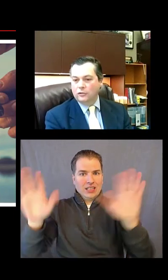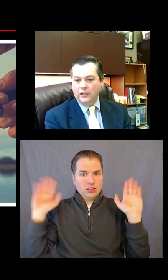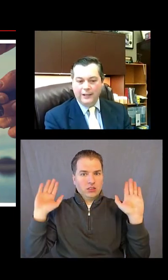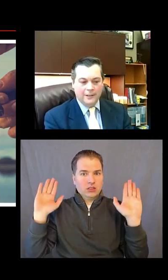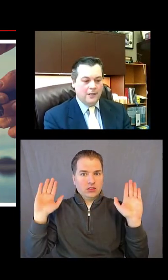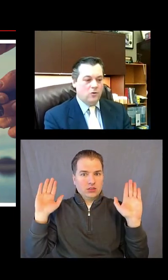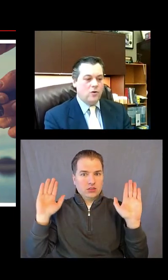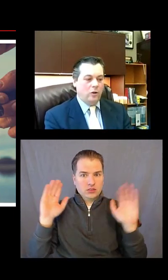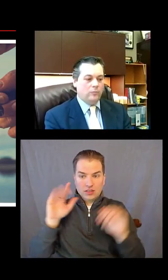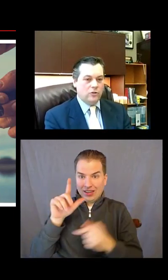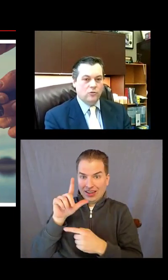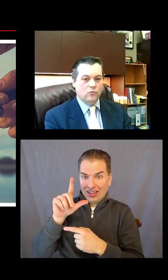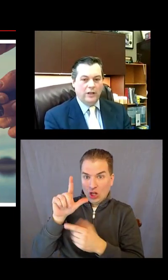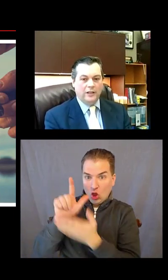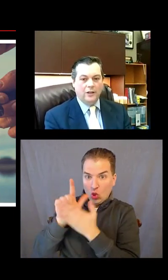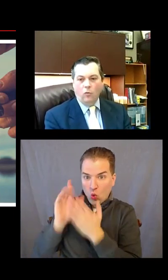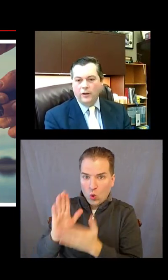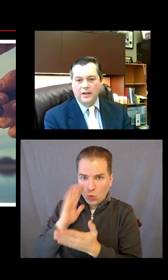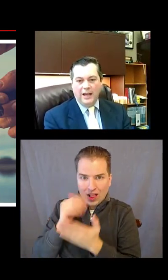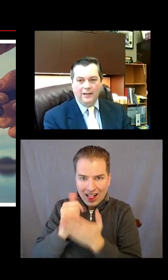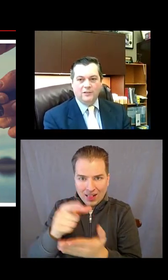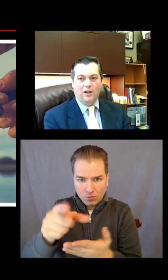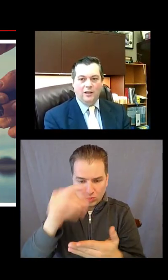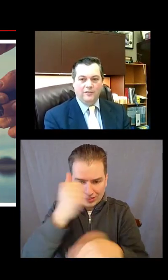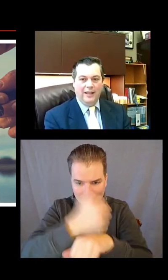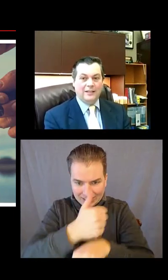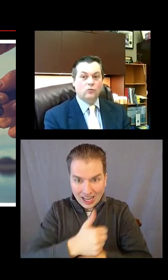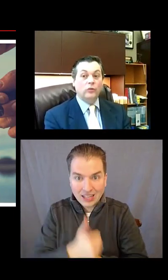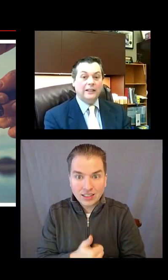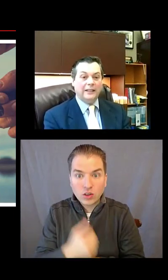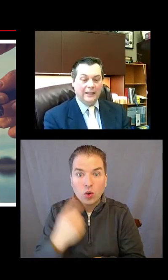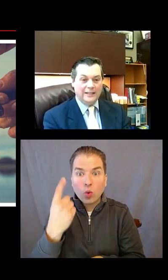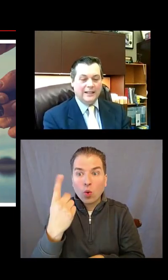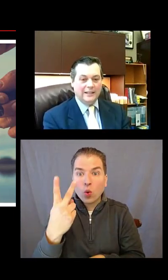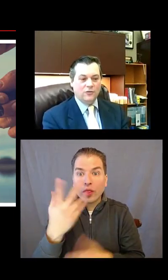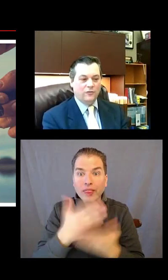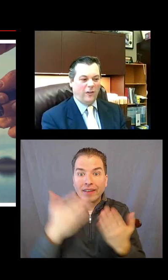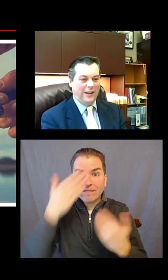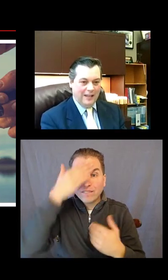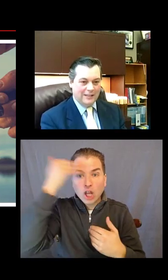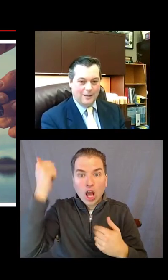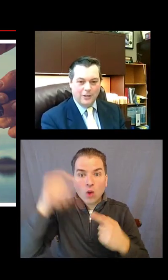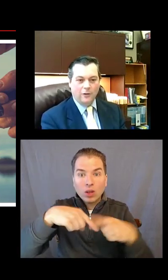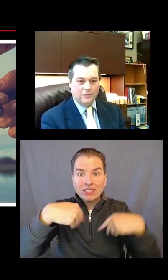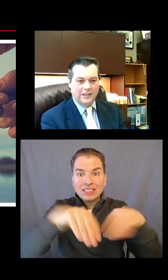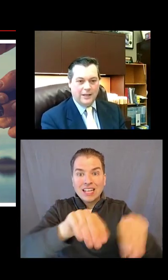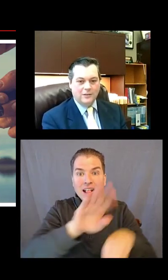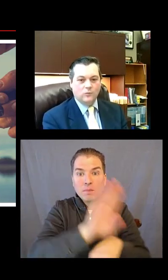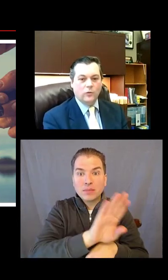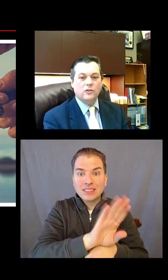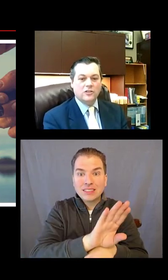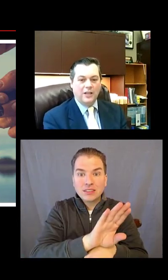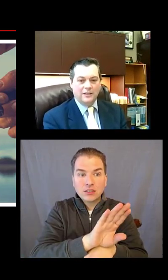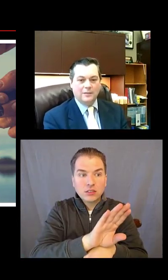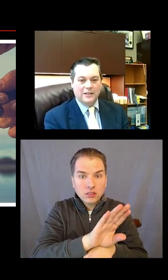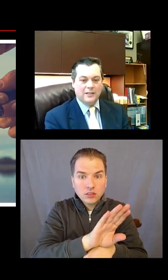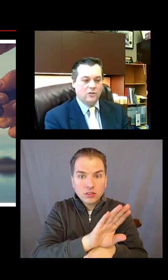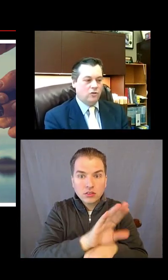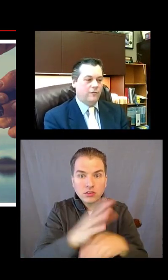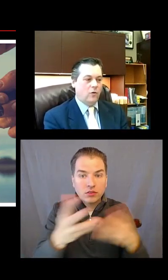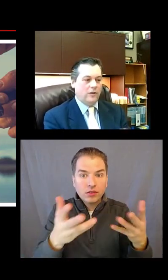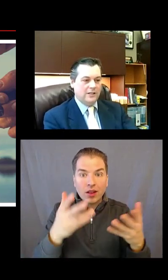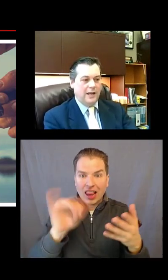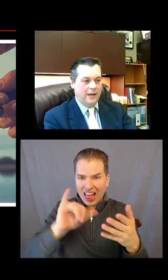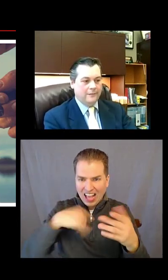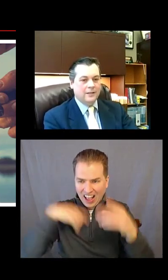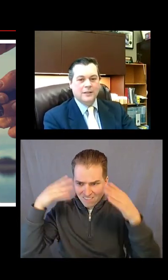involved early who helps you really organize all of that. It's really easy to forget some of those things when you're selling the business.